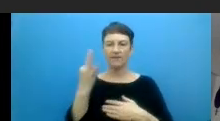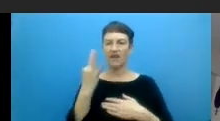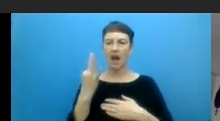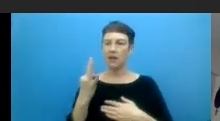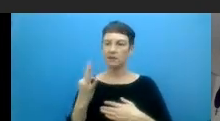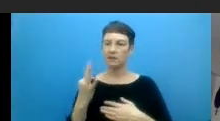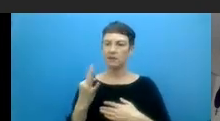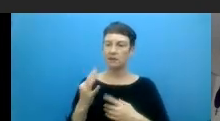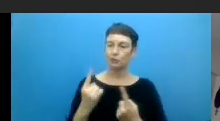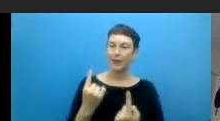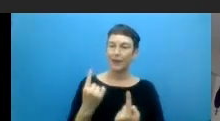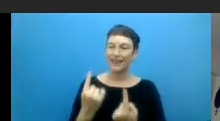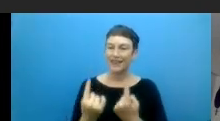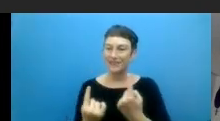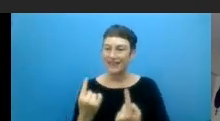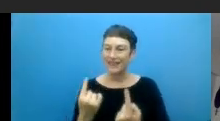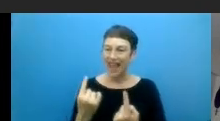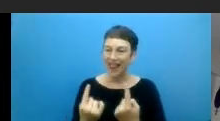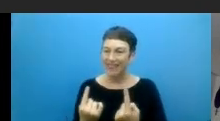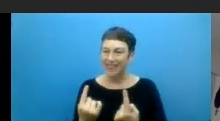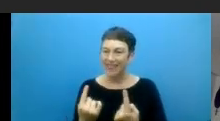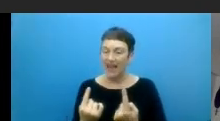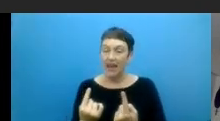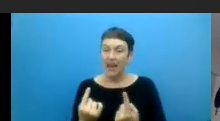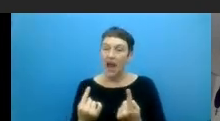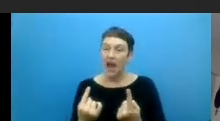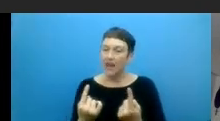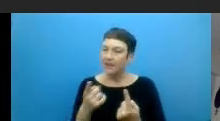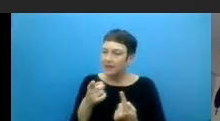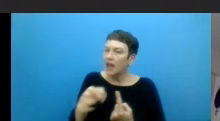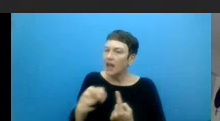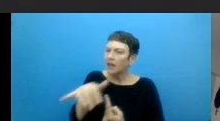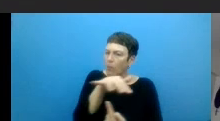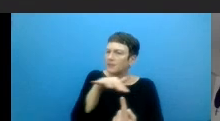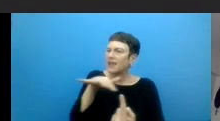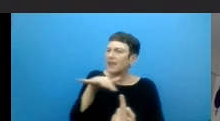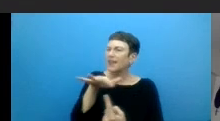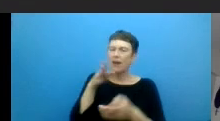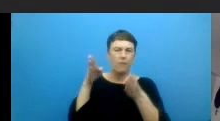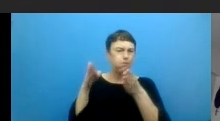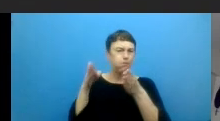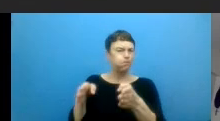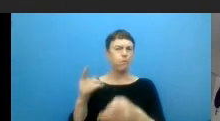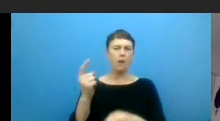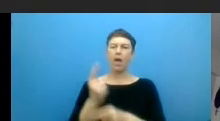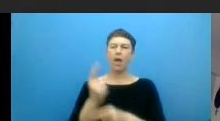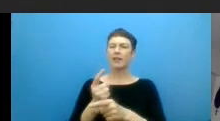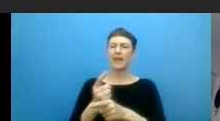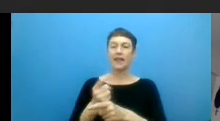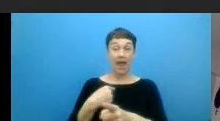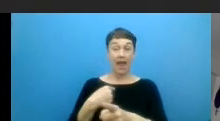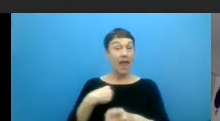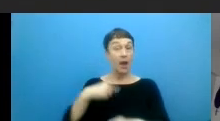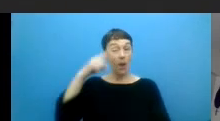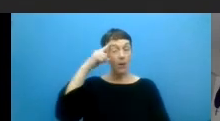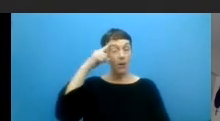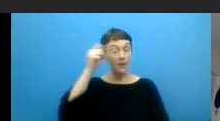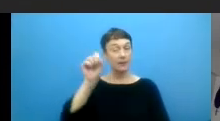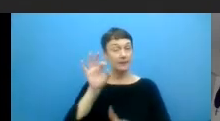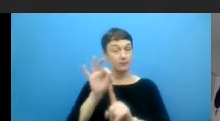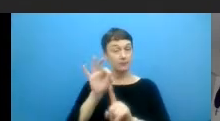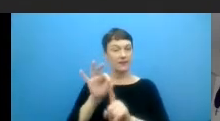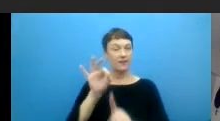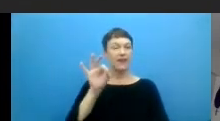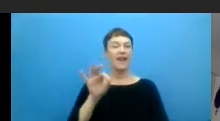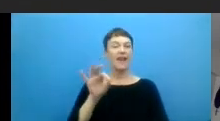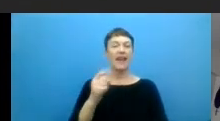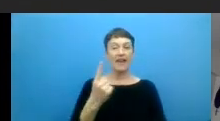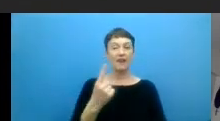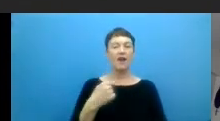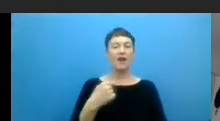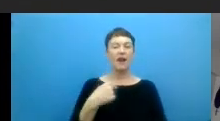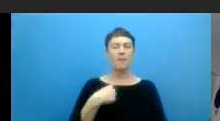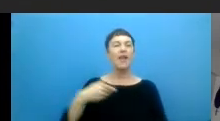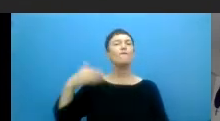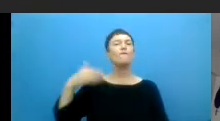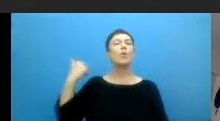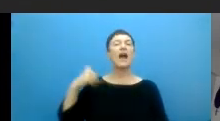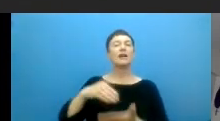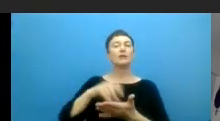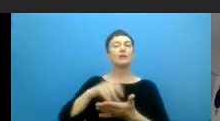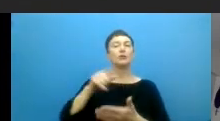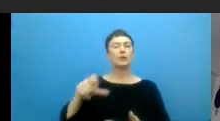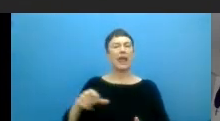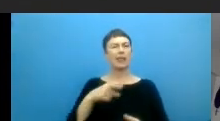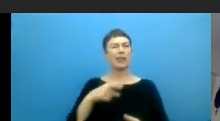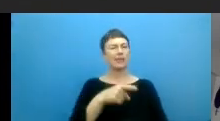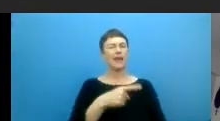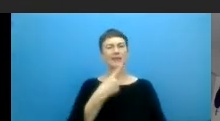us. And I specifically remember one of my past students who said that she